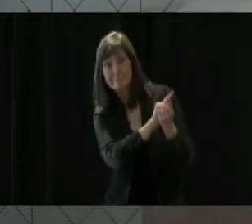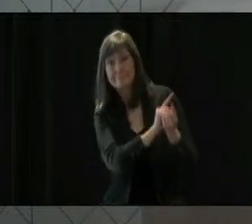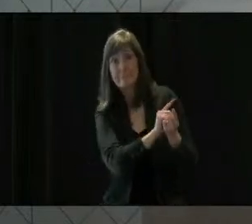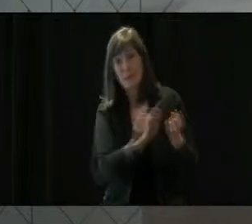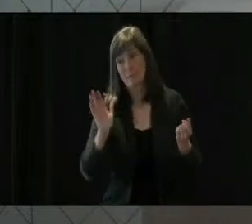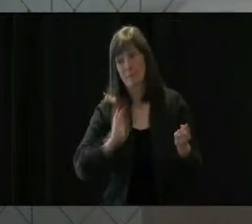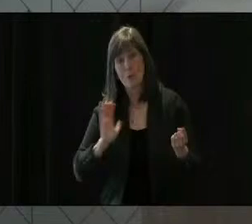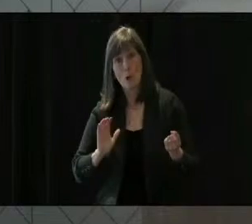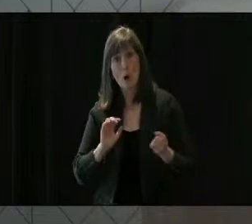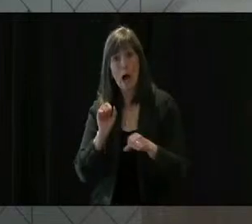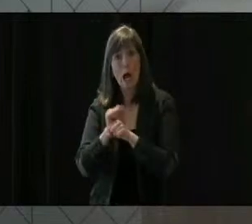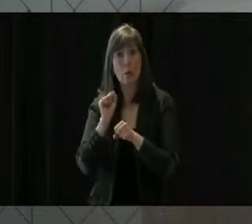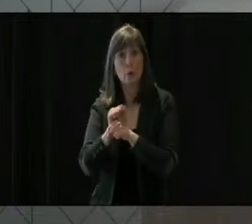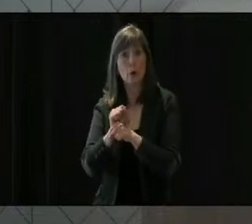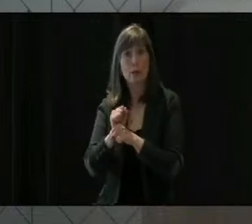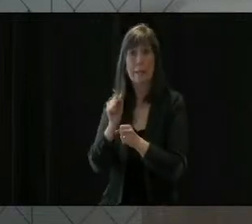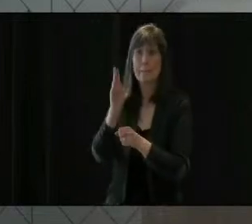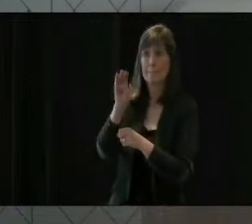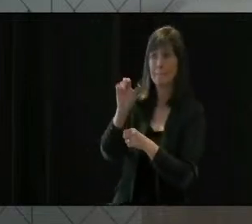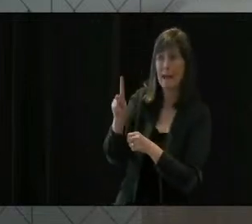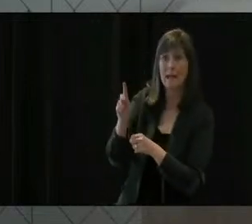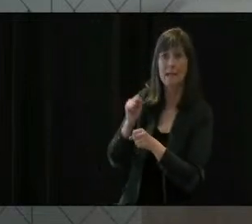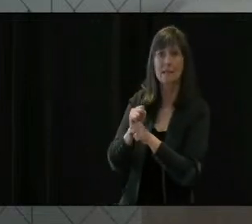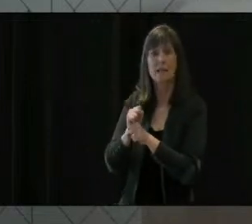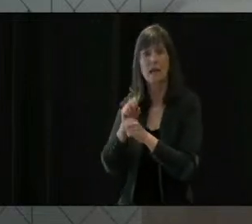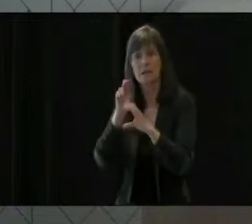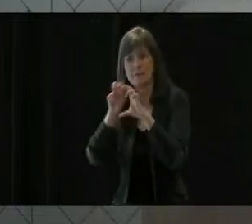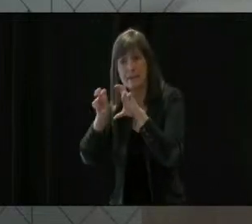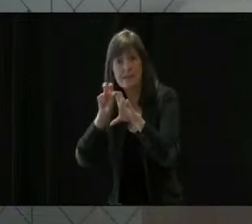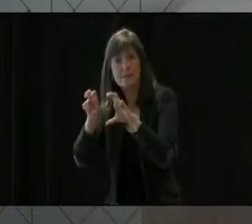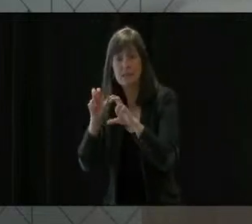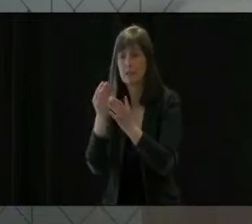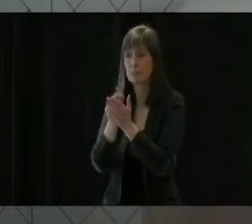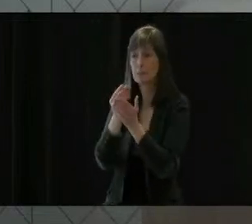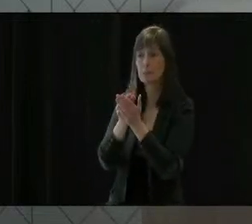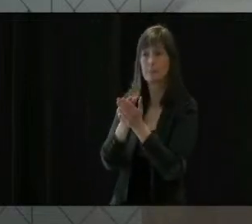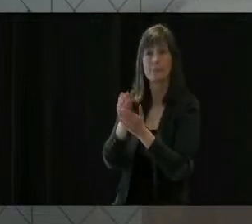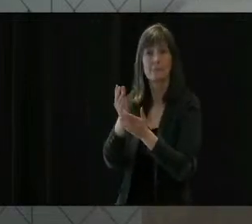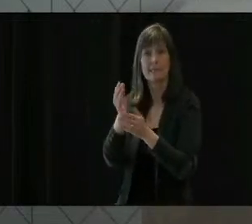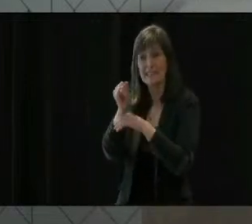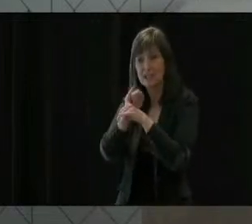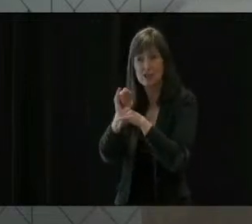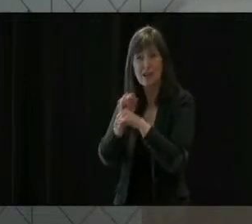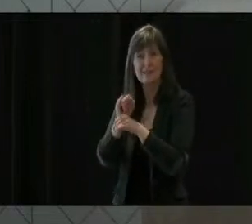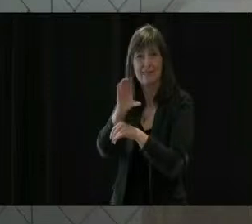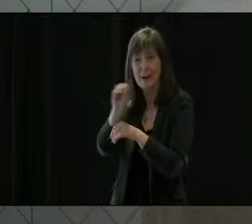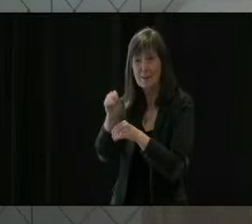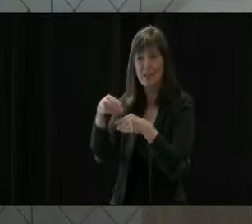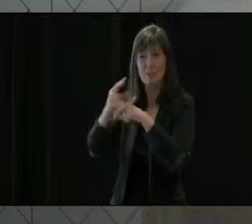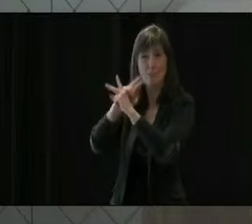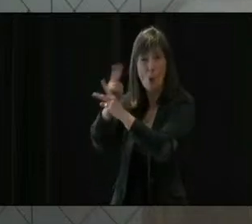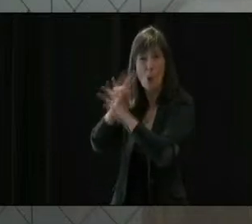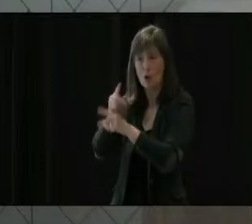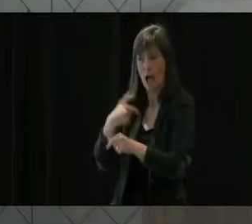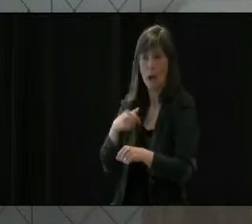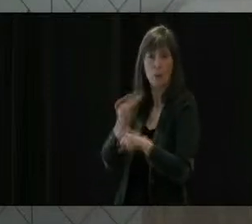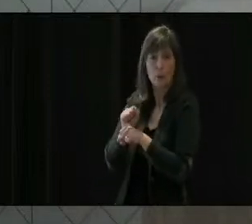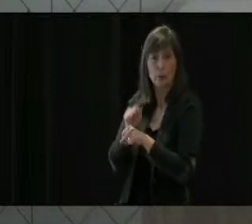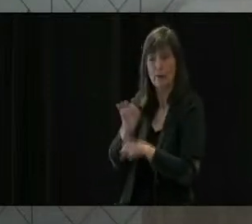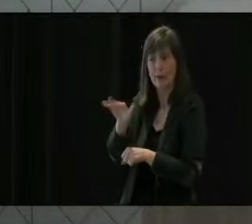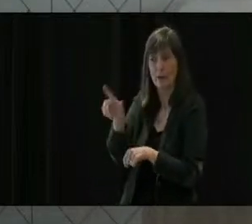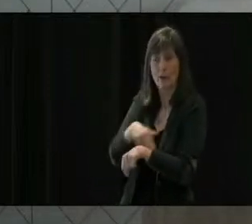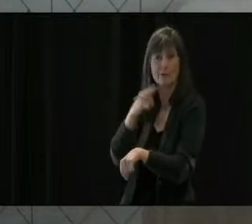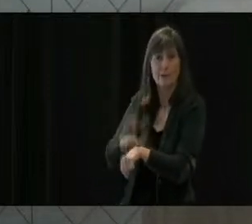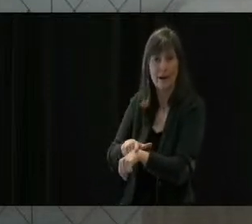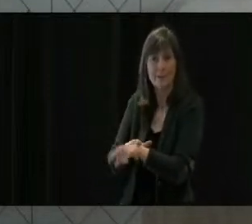markets and I did a lot of work with bond rating agencies. And in those days, People like the